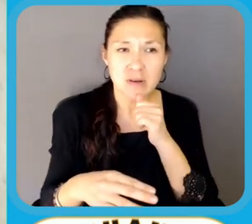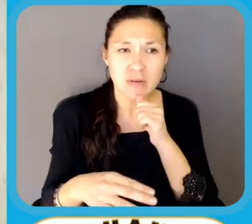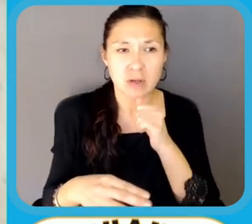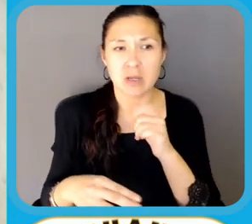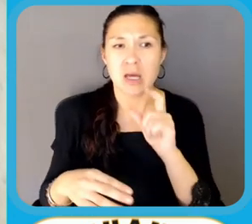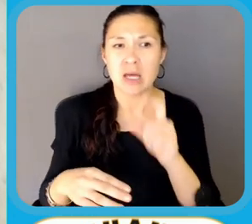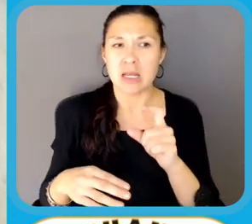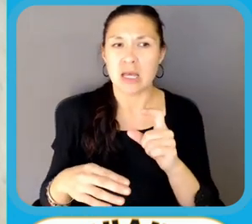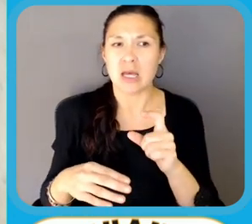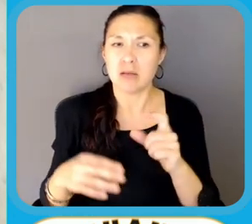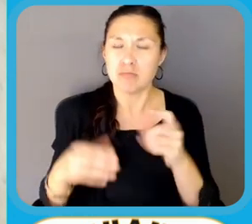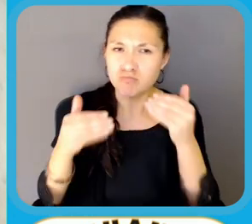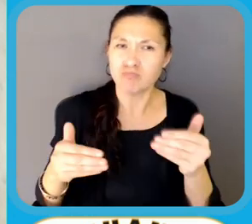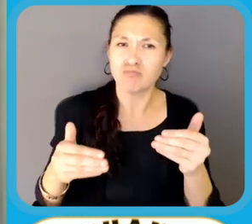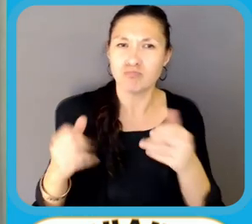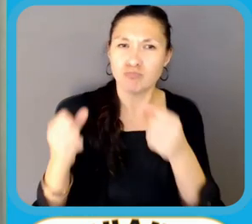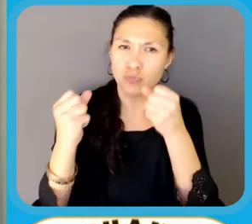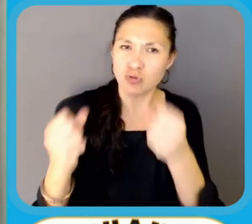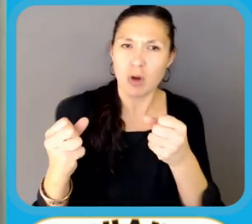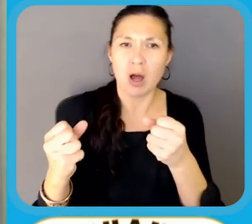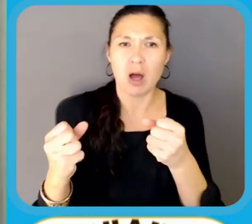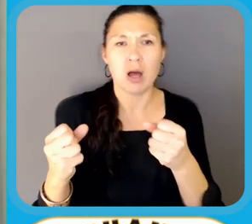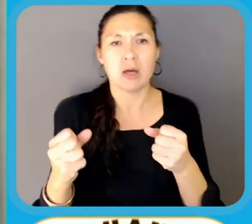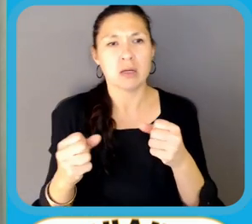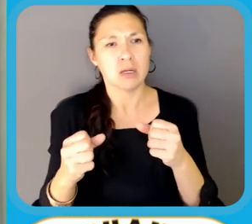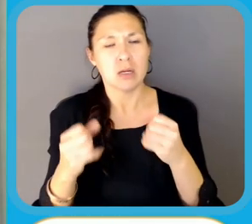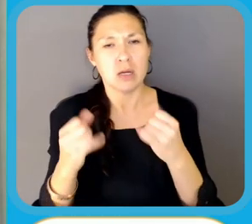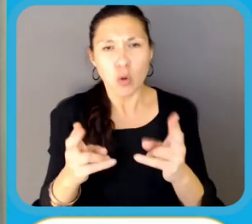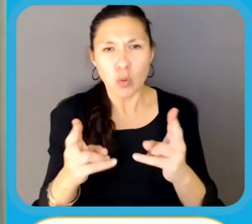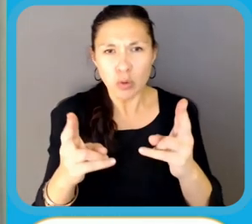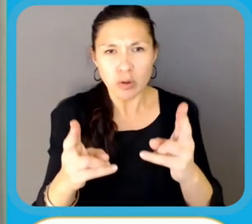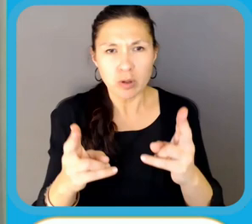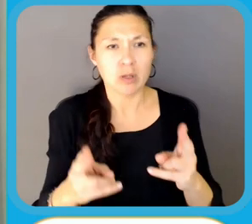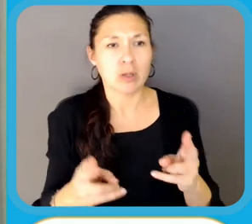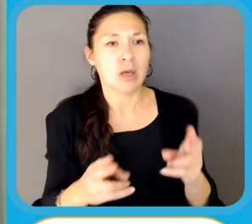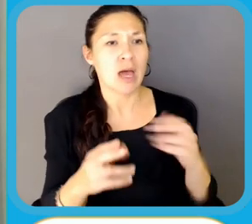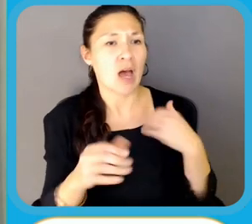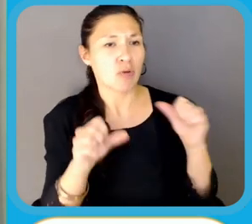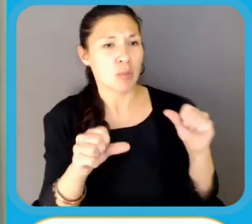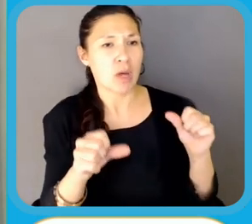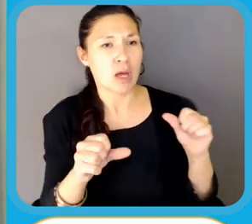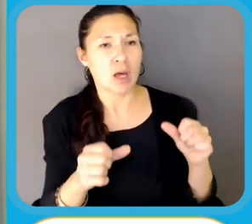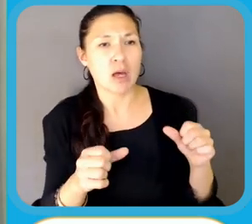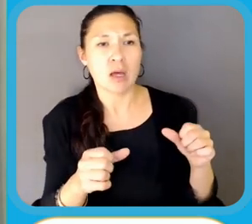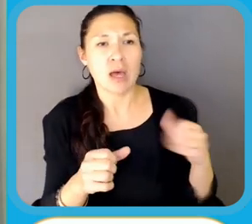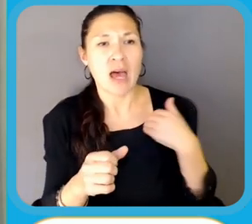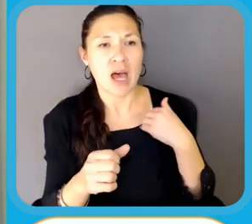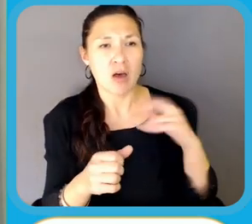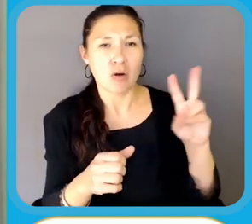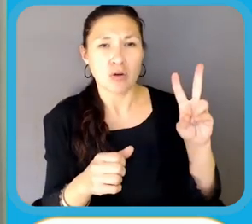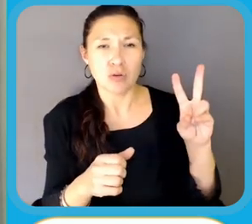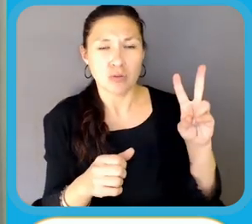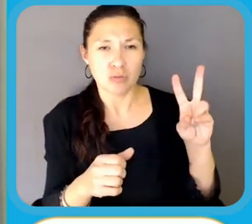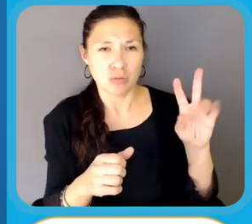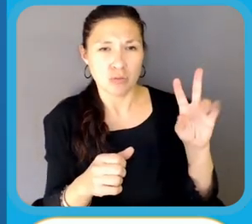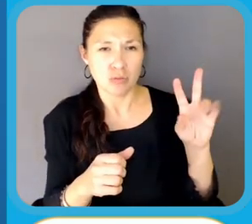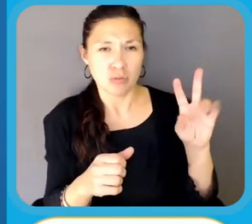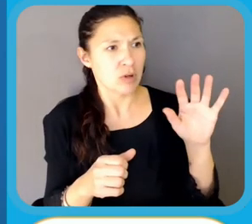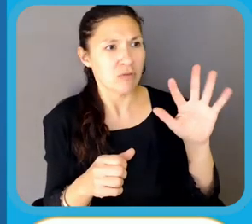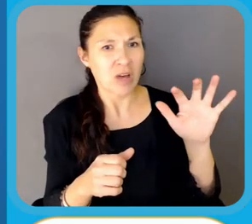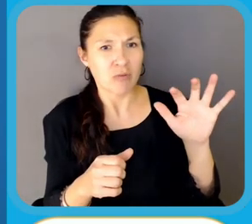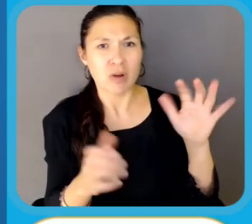boldly. We need to act urgently. We have the potential to raise 500,000 kids out of poverty in California